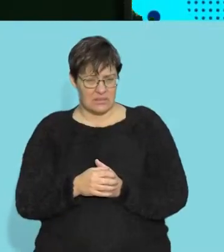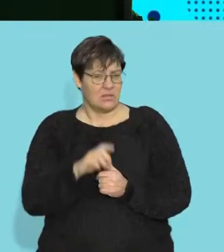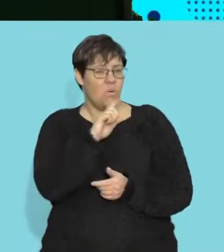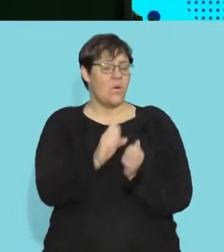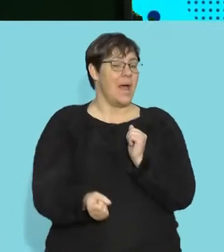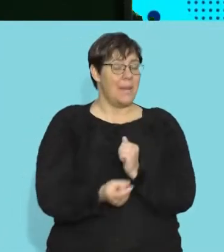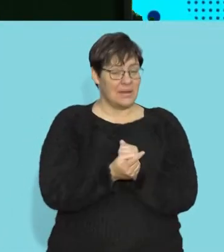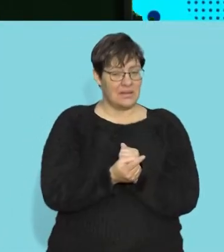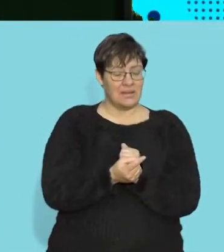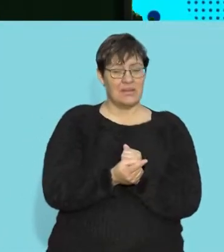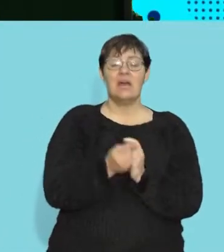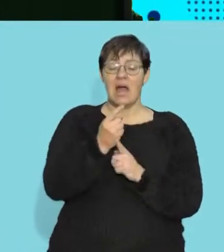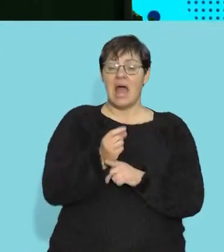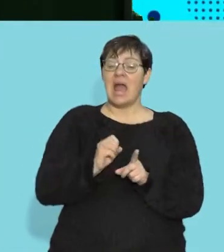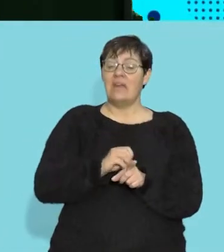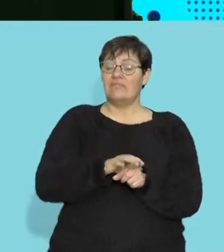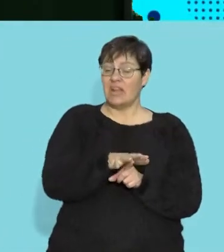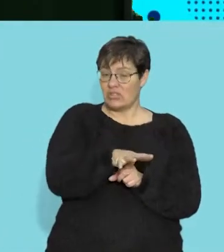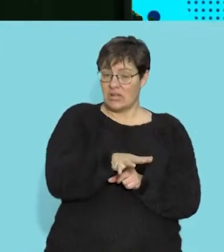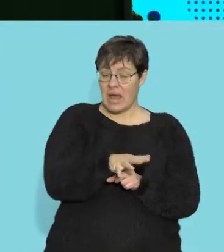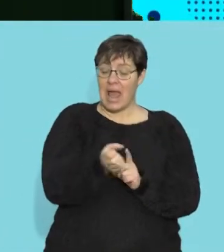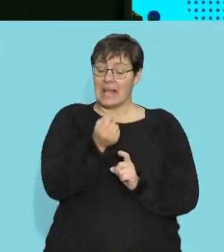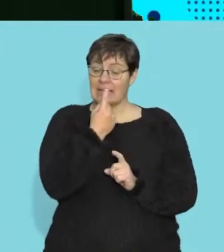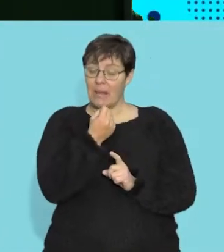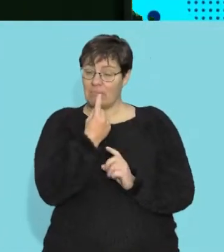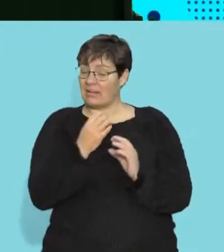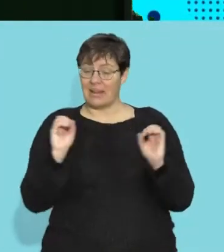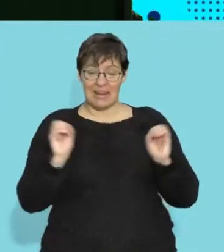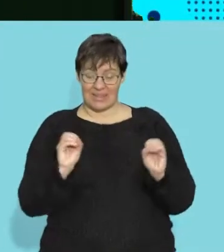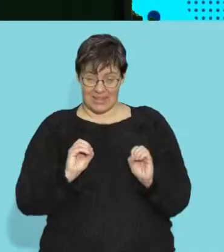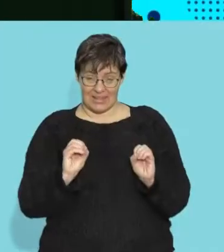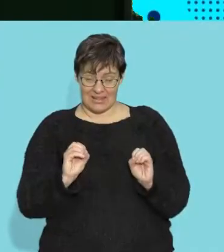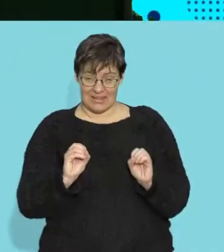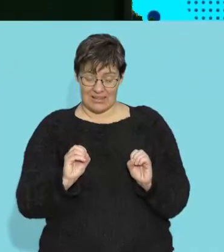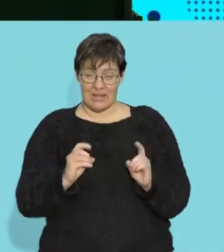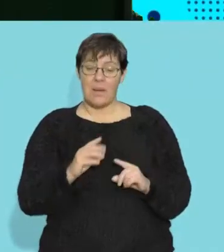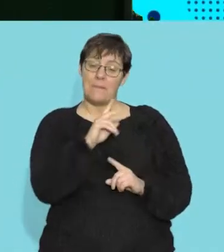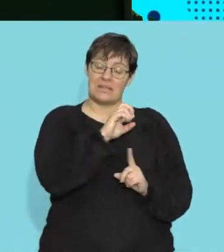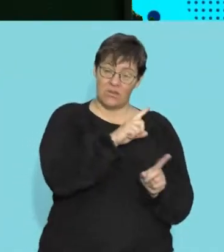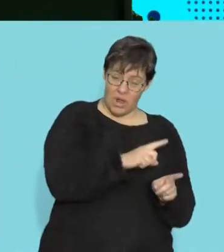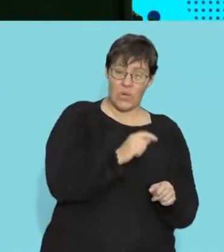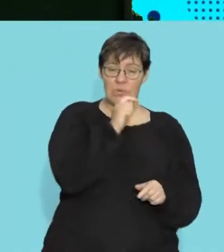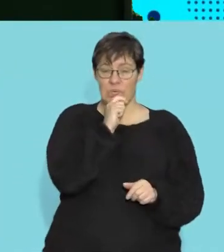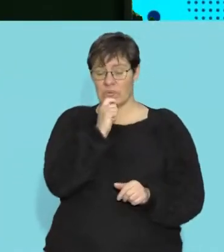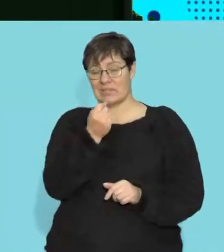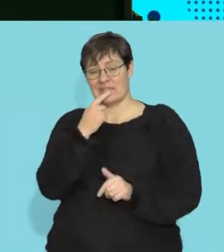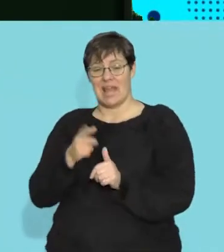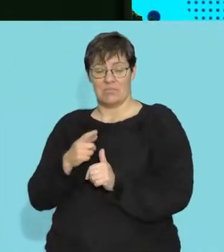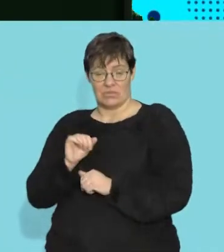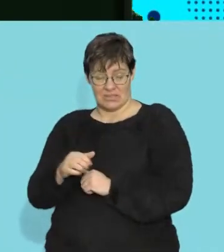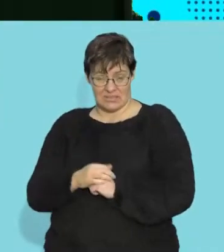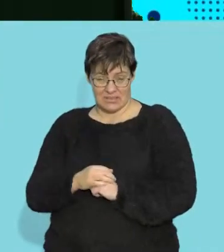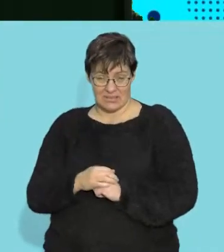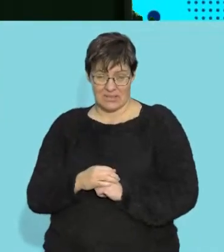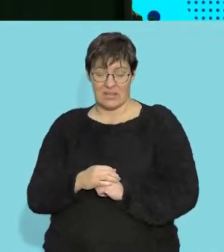bacterial infection, if you don't treat it, and treating it usually, it's a bacteria, we can use antibiotics. If you